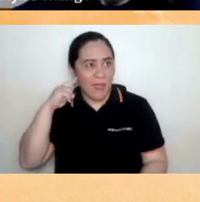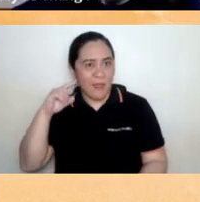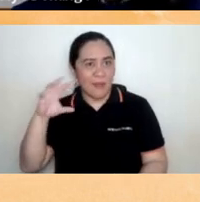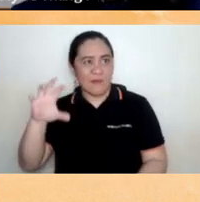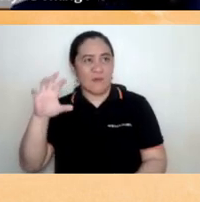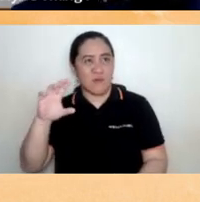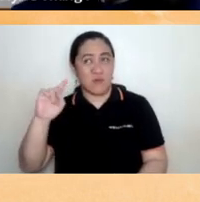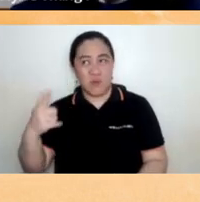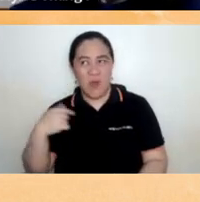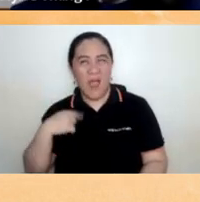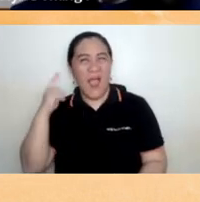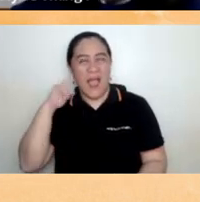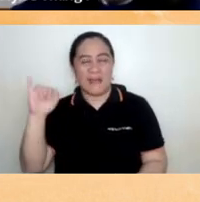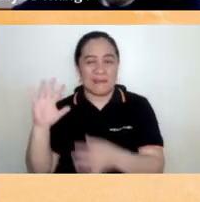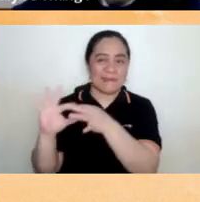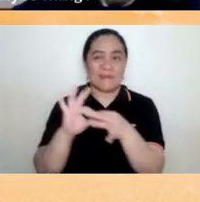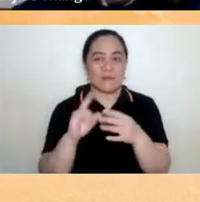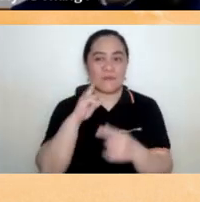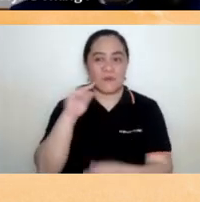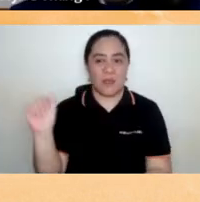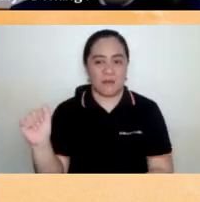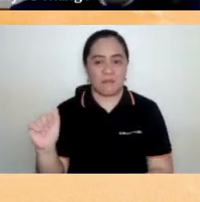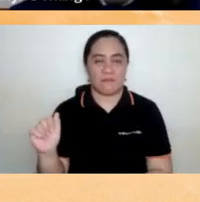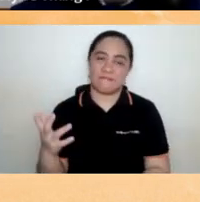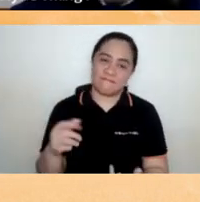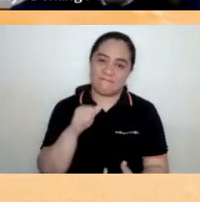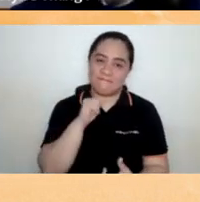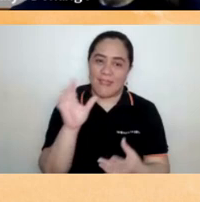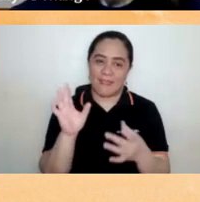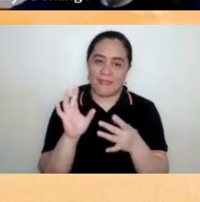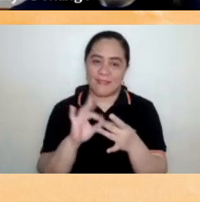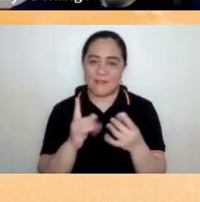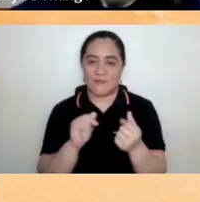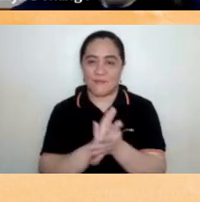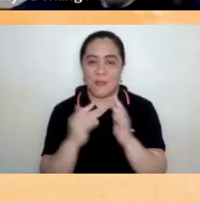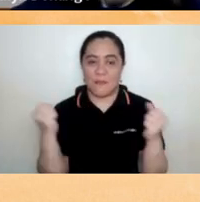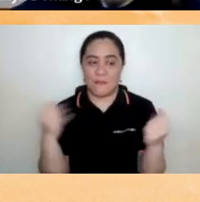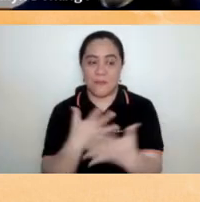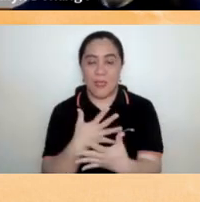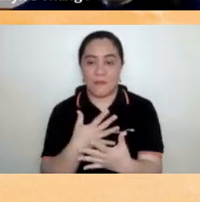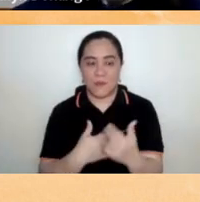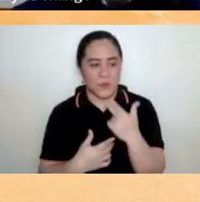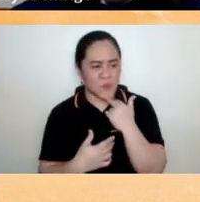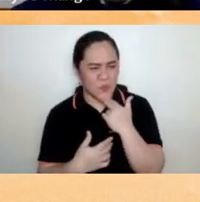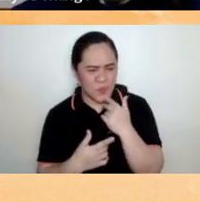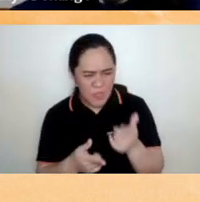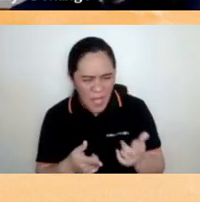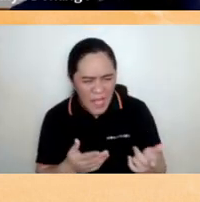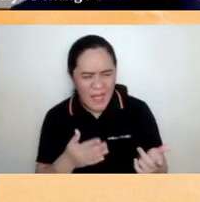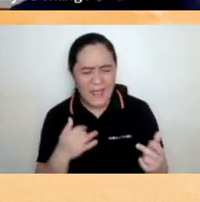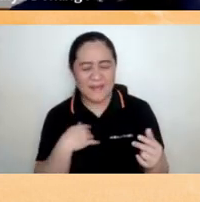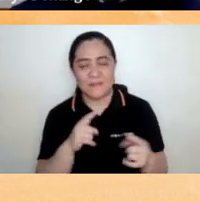amygdala, even though it doesn't seem rational to be scared of a cute dog, for example.